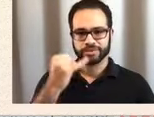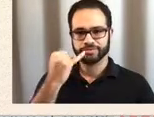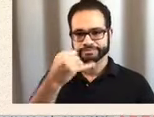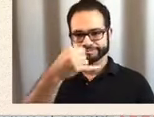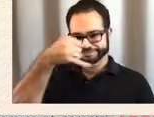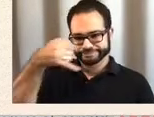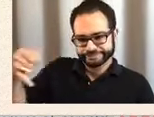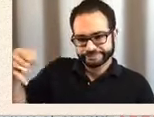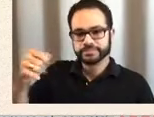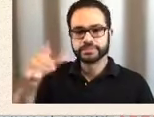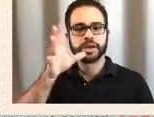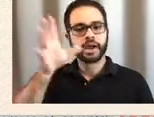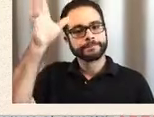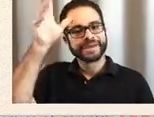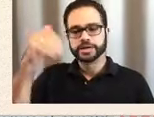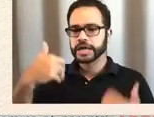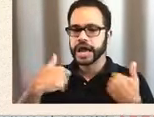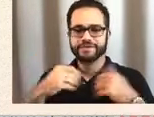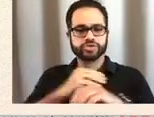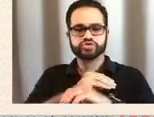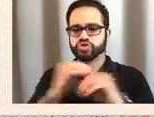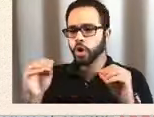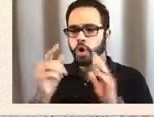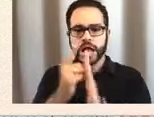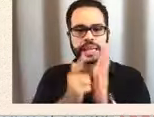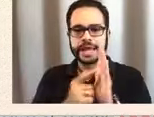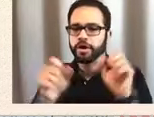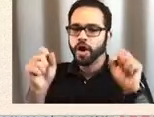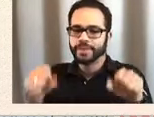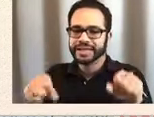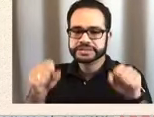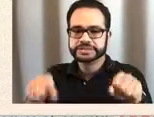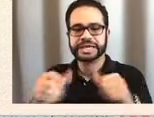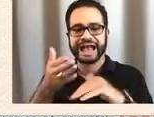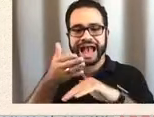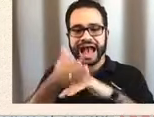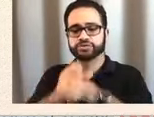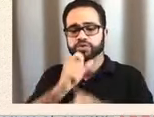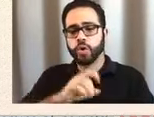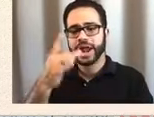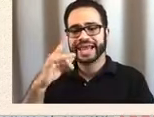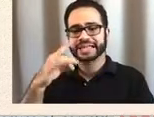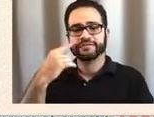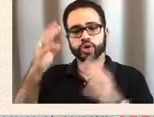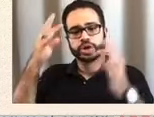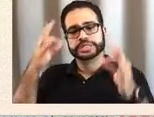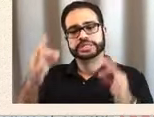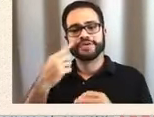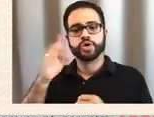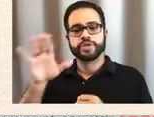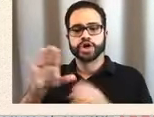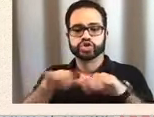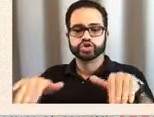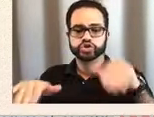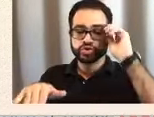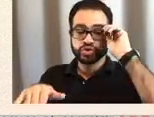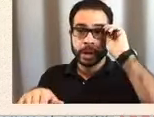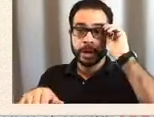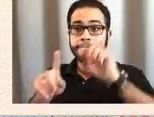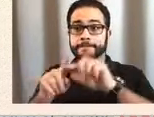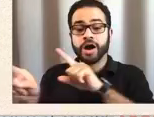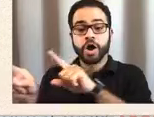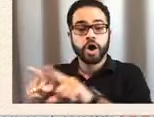have the legal ability after the age of 18 to make decisions for their children, but at the same time, they no longer have a legal